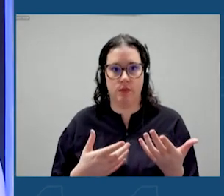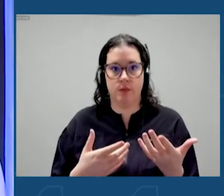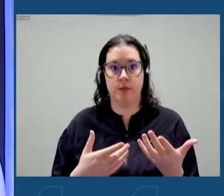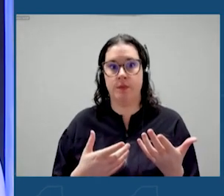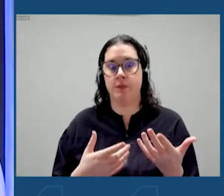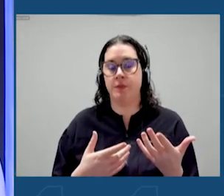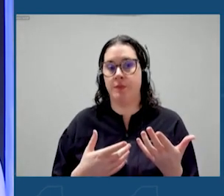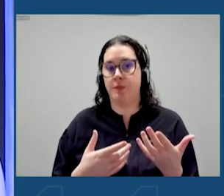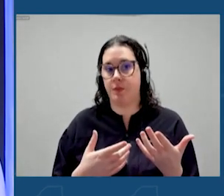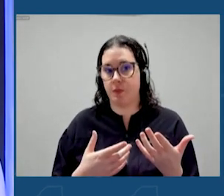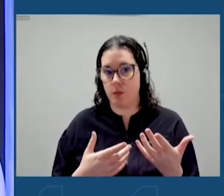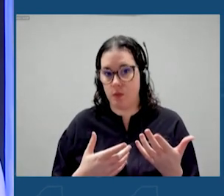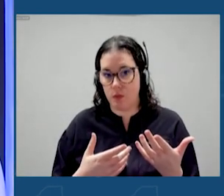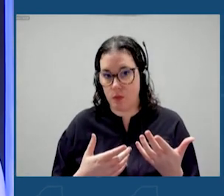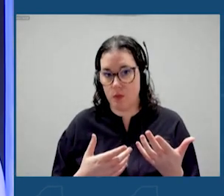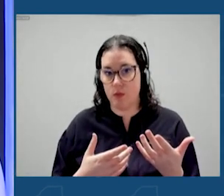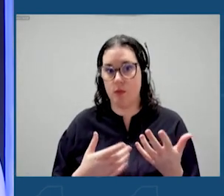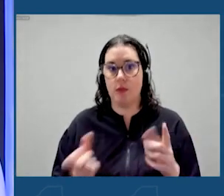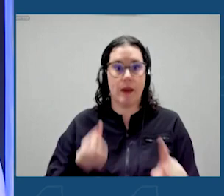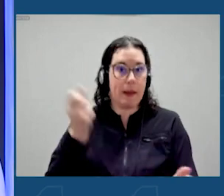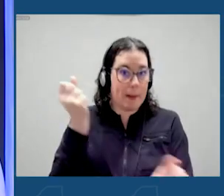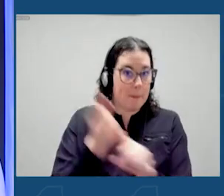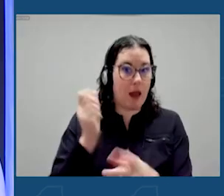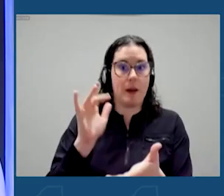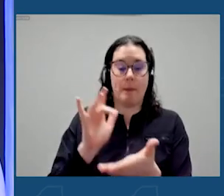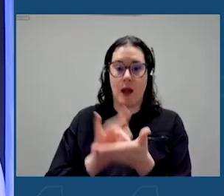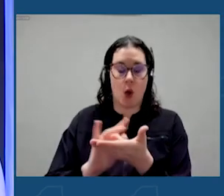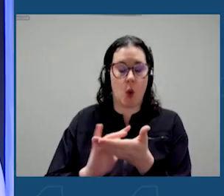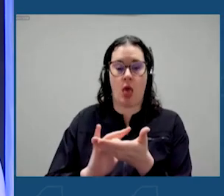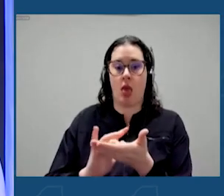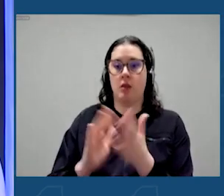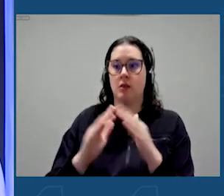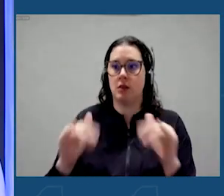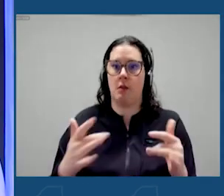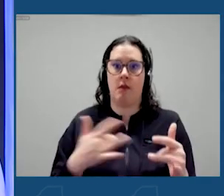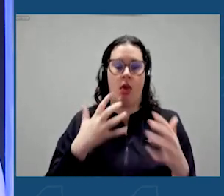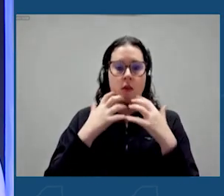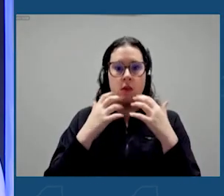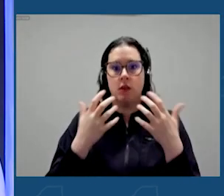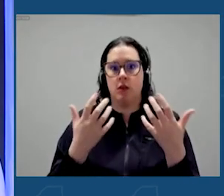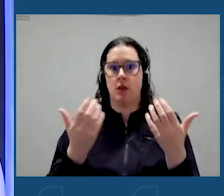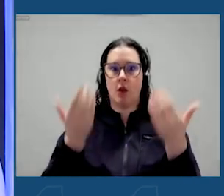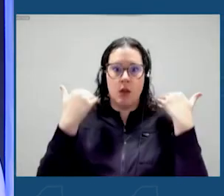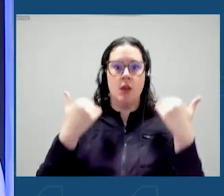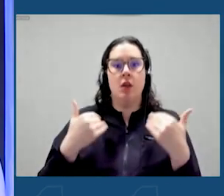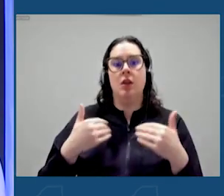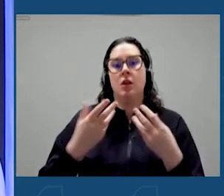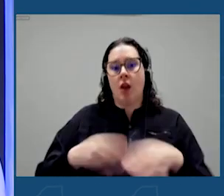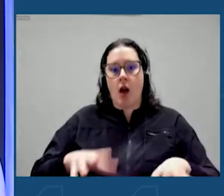overly impacted our medical system, loss of job, loss of wages.